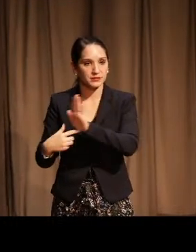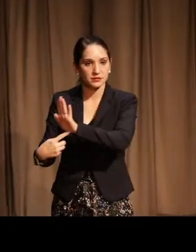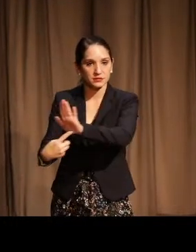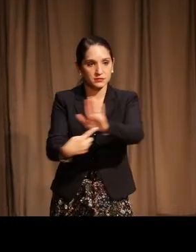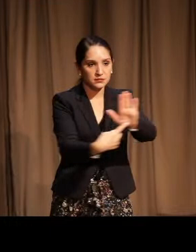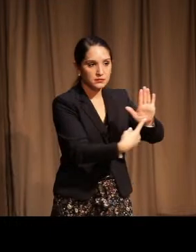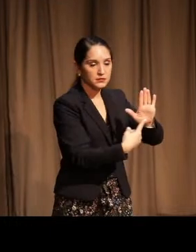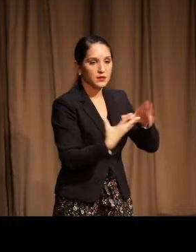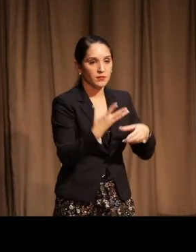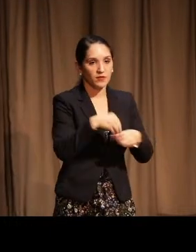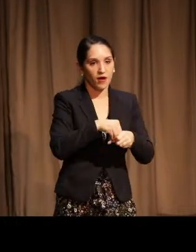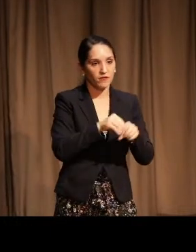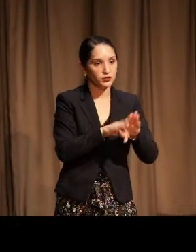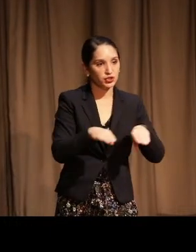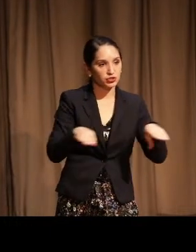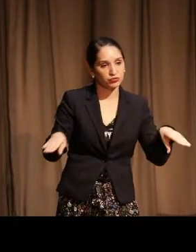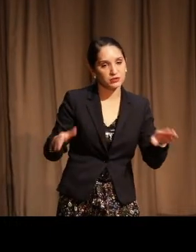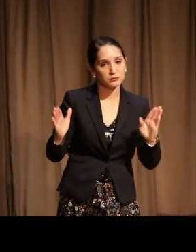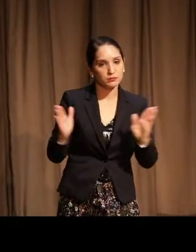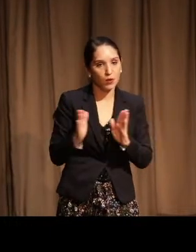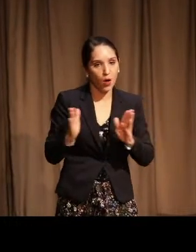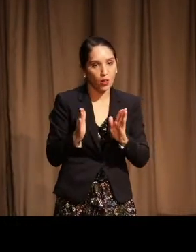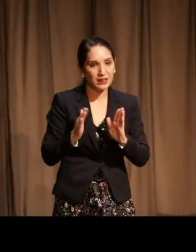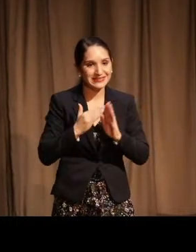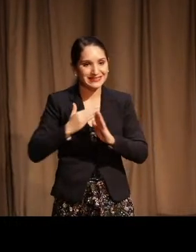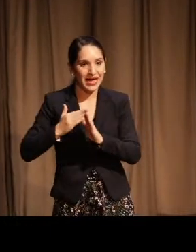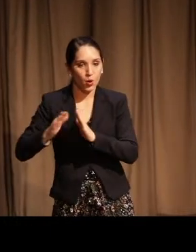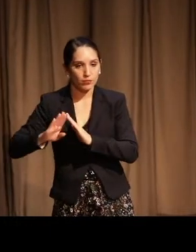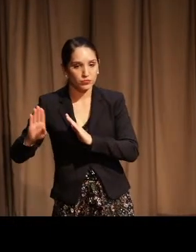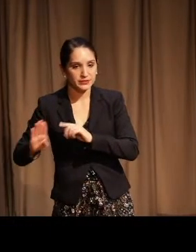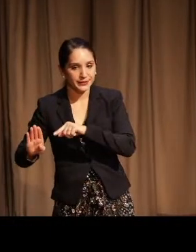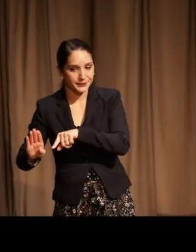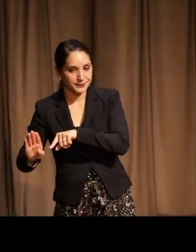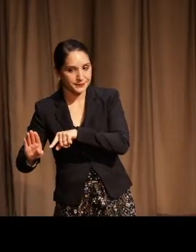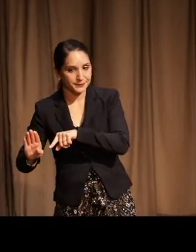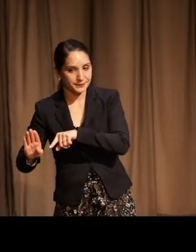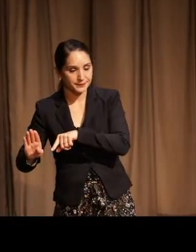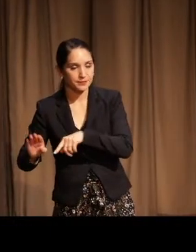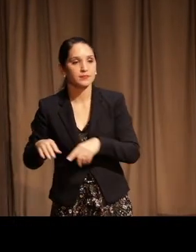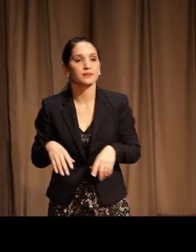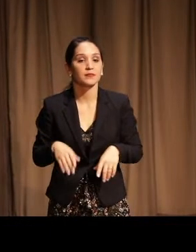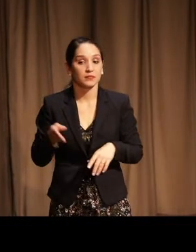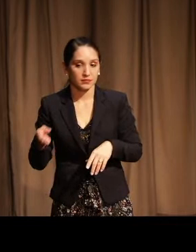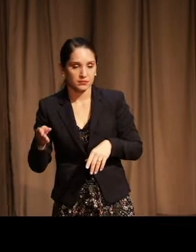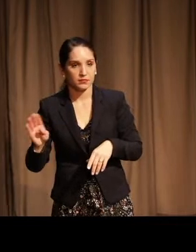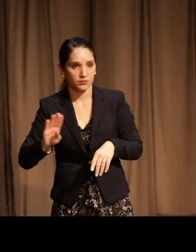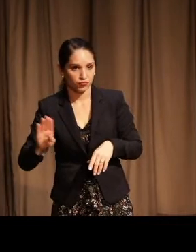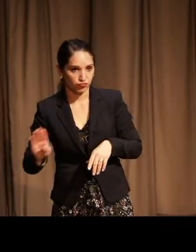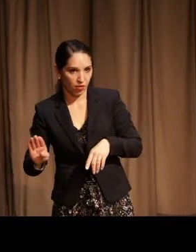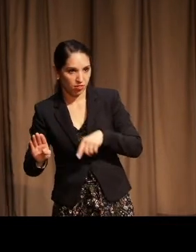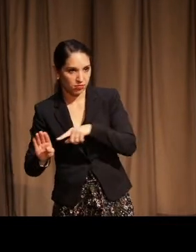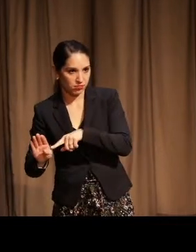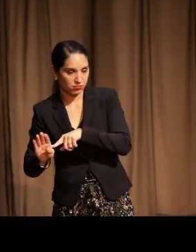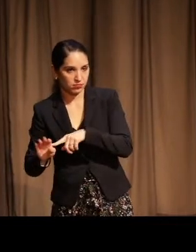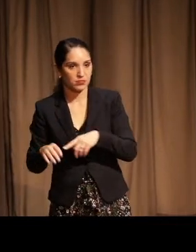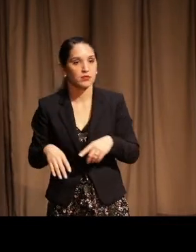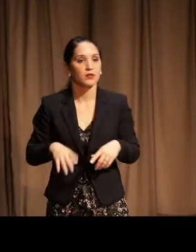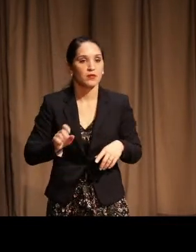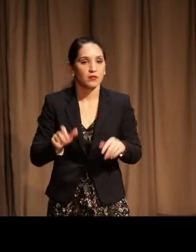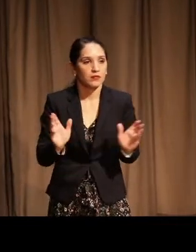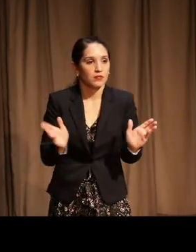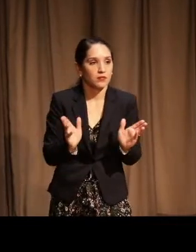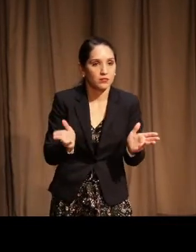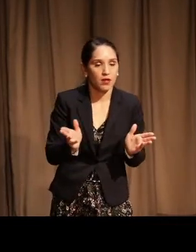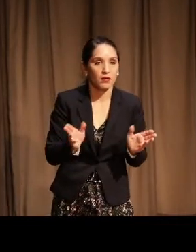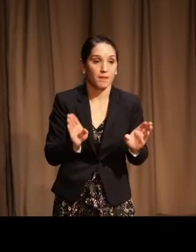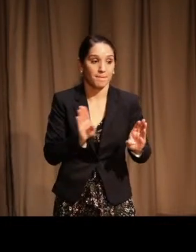children in a small town in Piauí, in the northeast of Brazil. And the Chico Mendes Institute of Biology